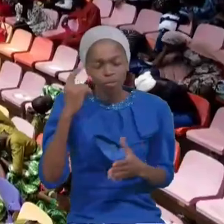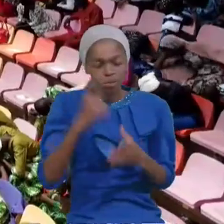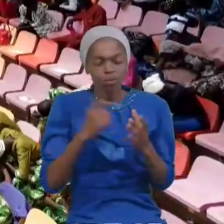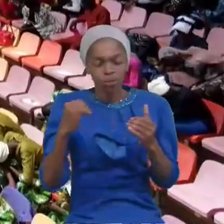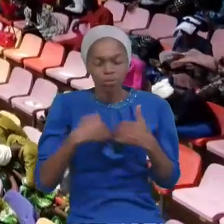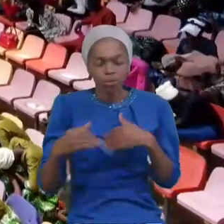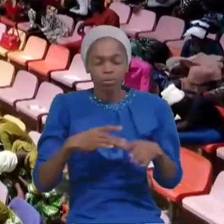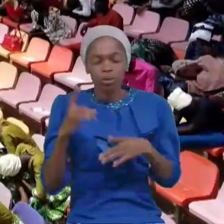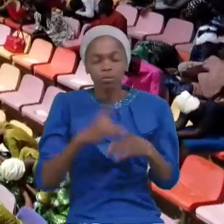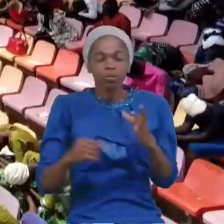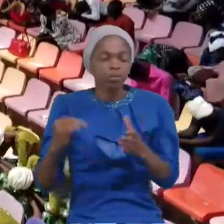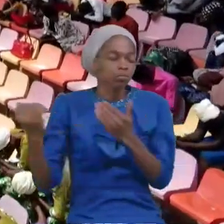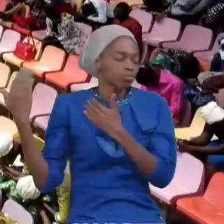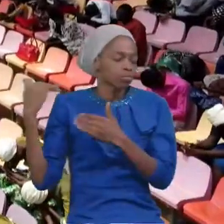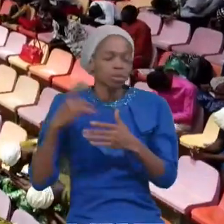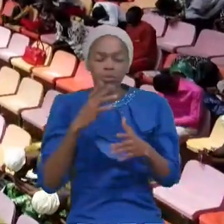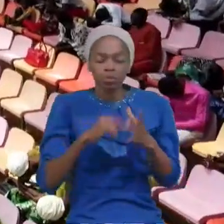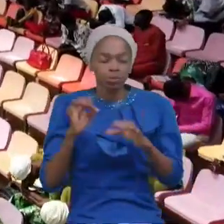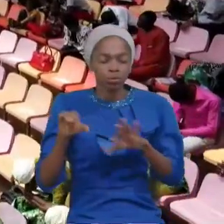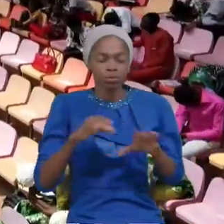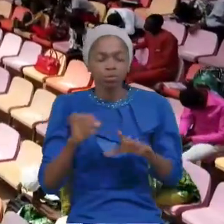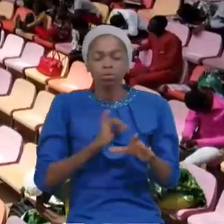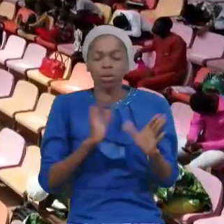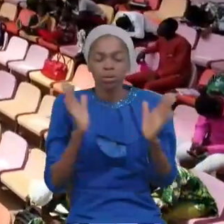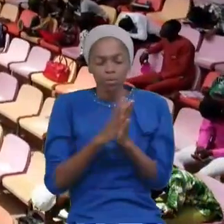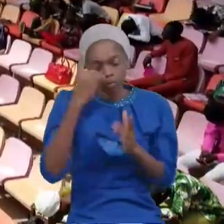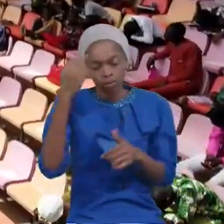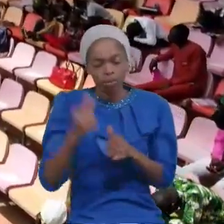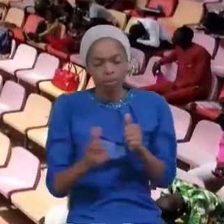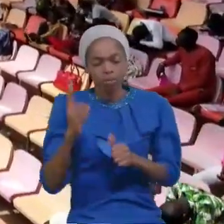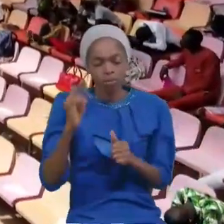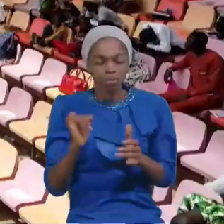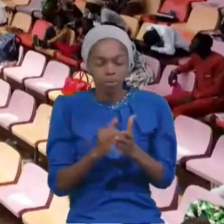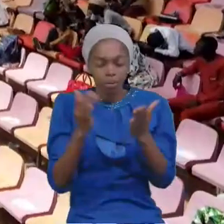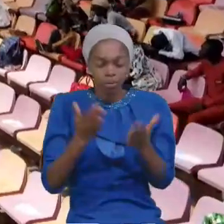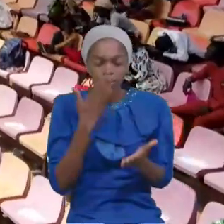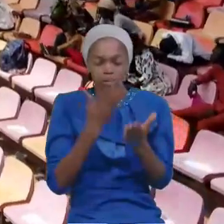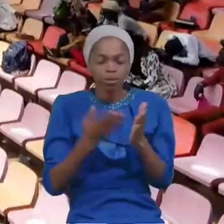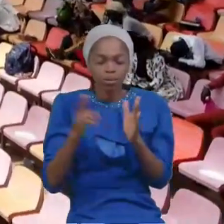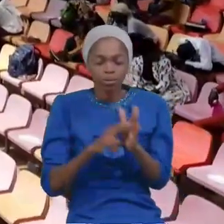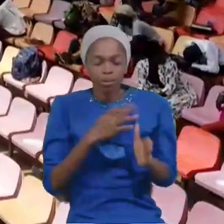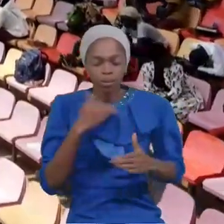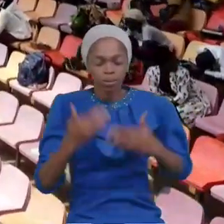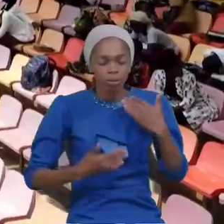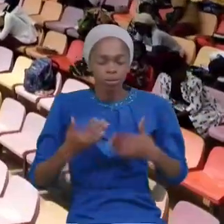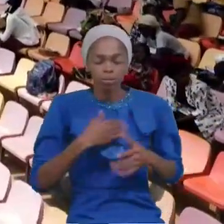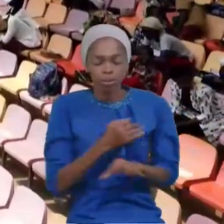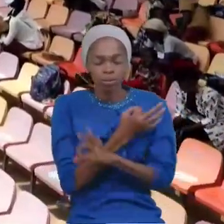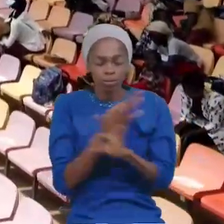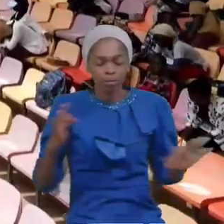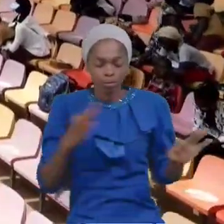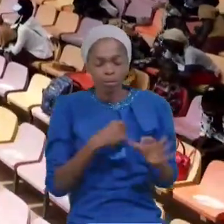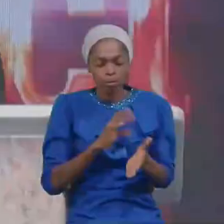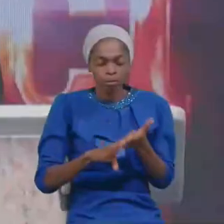goodness and the joy and the freedom and the forgiveness and the salvation in their lives and their hearts. Lord,